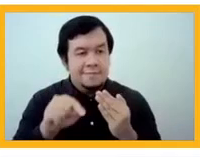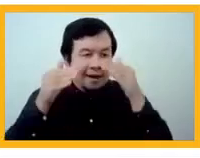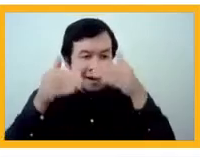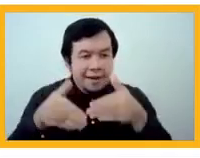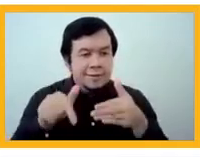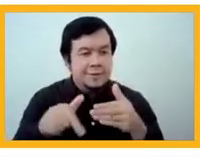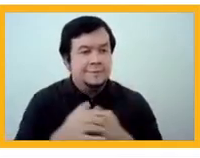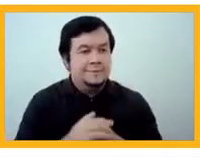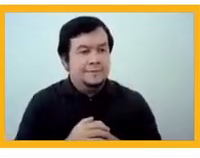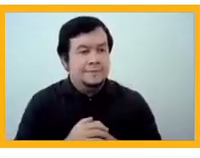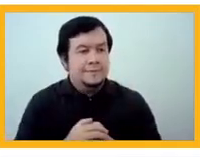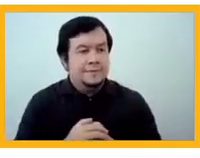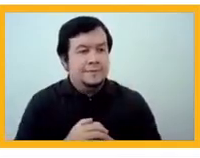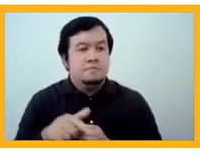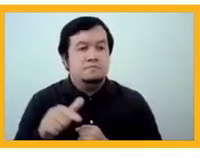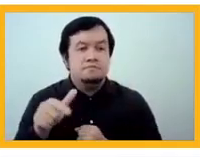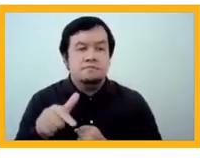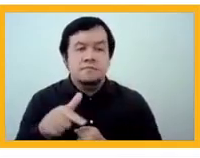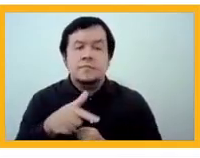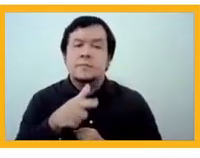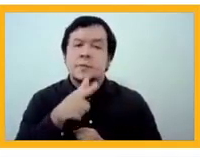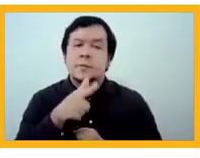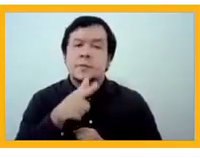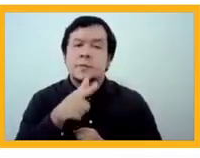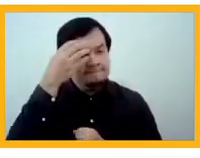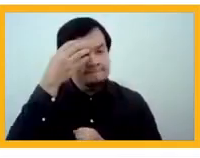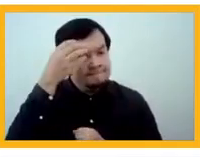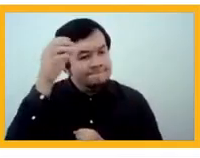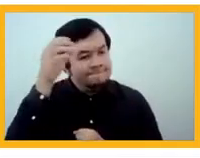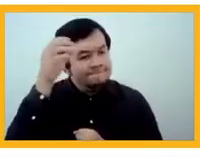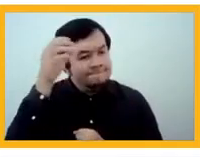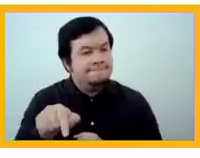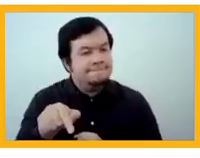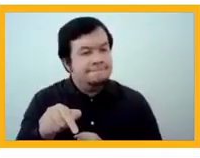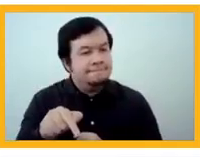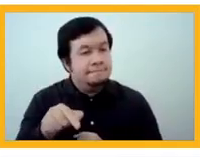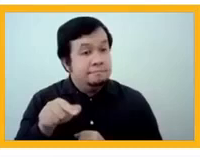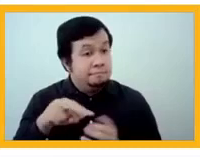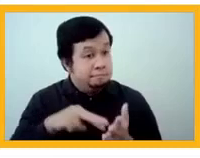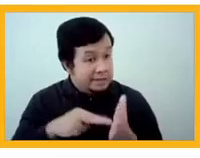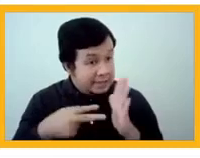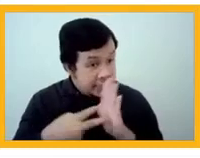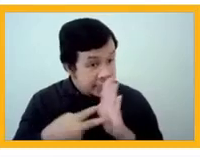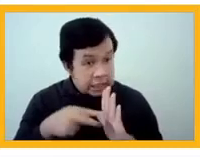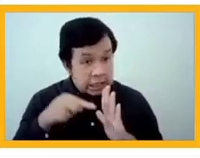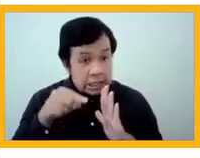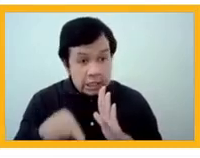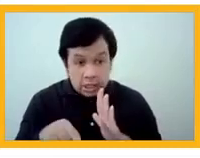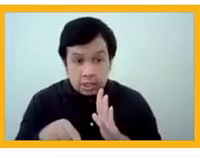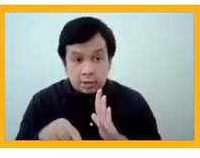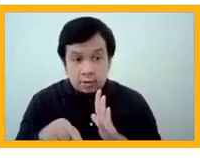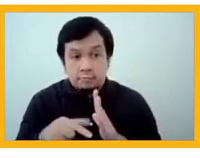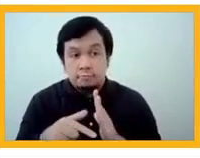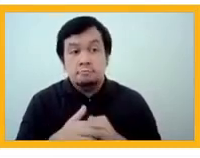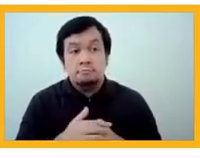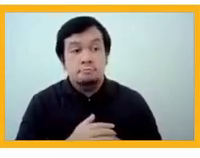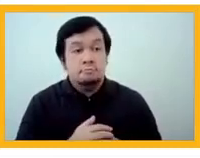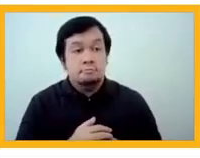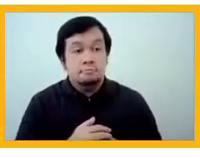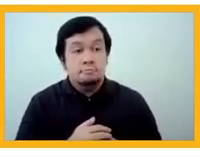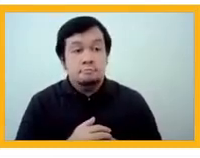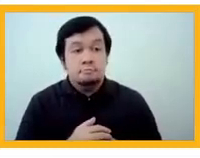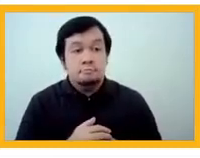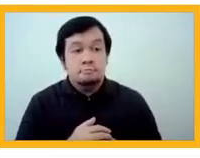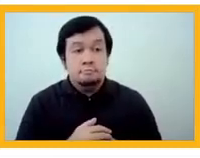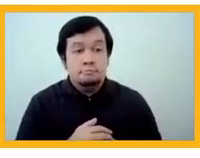But that, by definition, a ranking-based system, by definition, is zero sum, right? Because only one person, if there's a fixed number of slots, only a